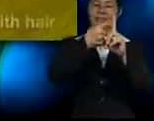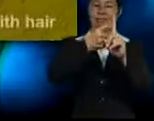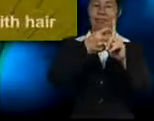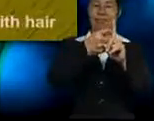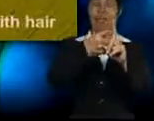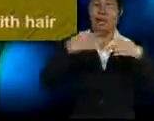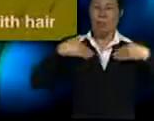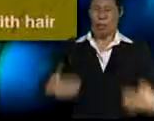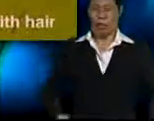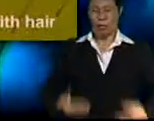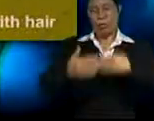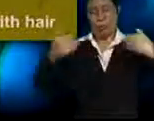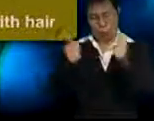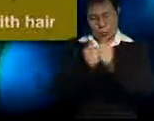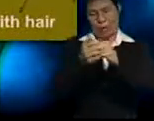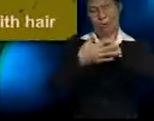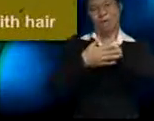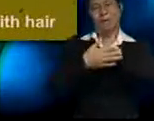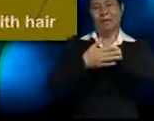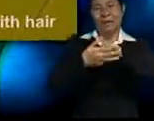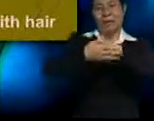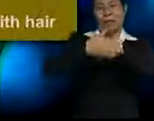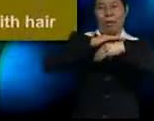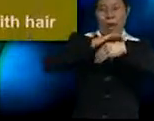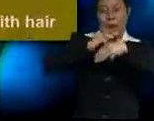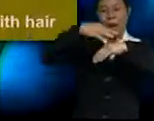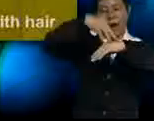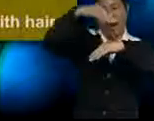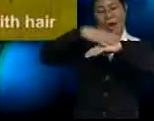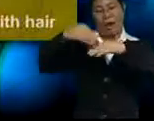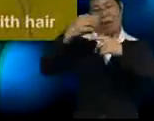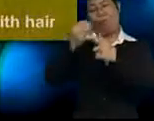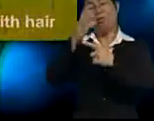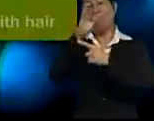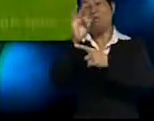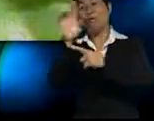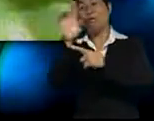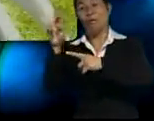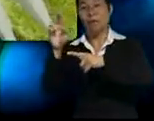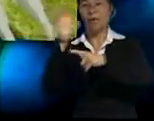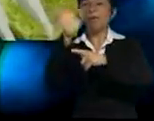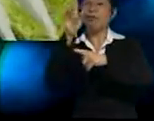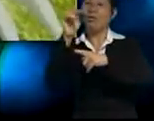Their body is covered with either hair or fur.